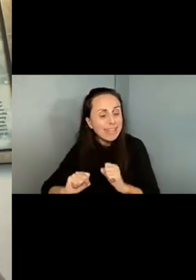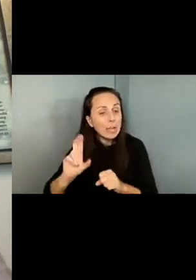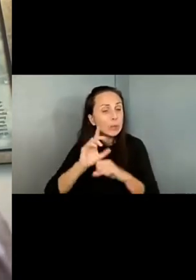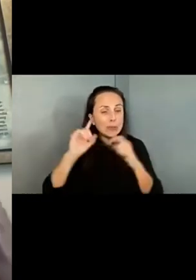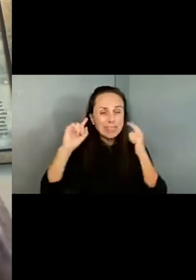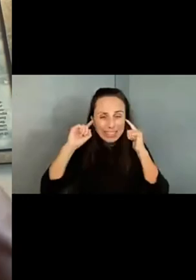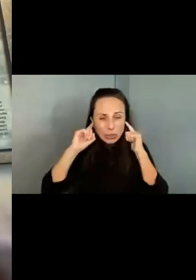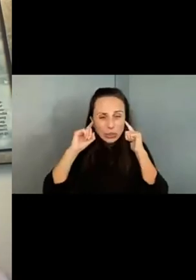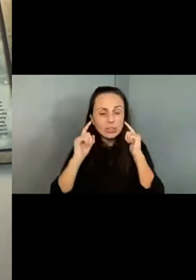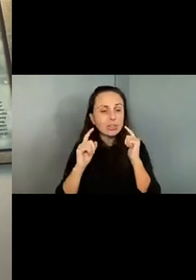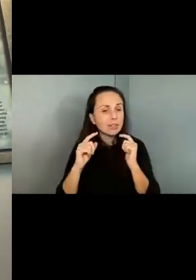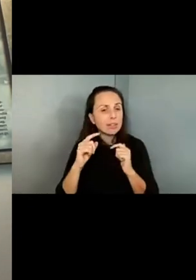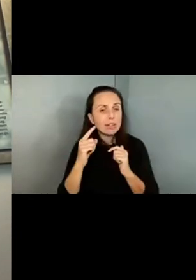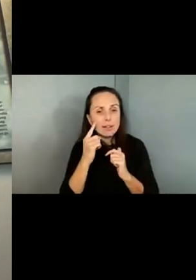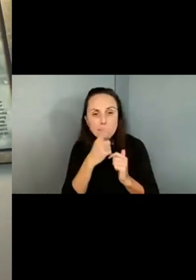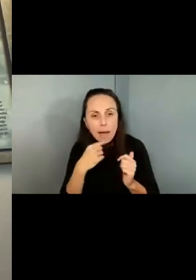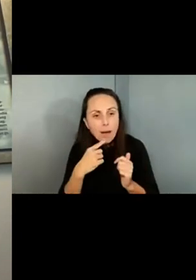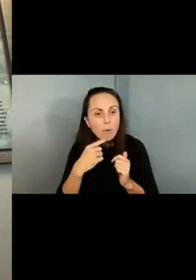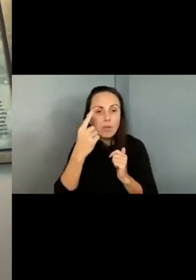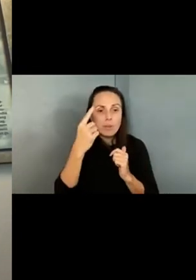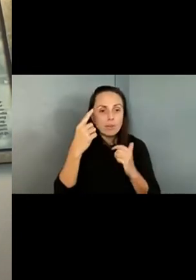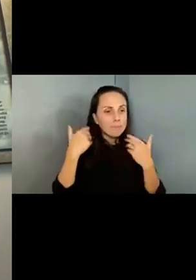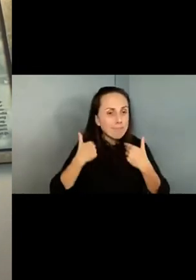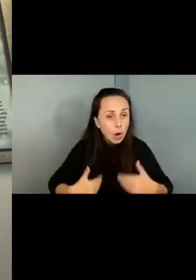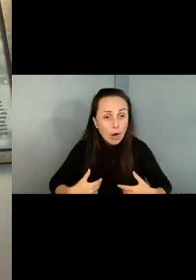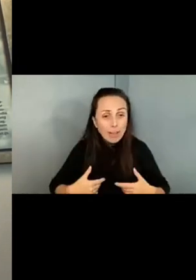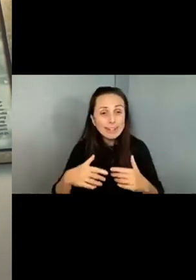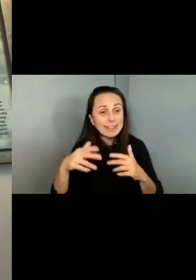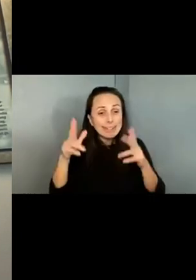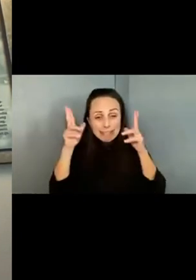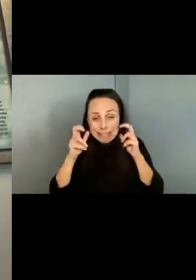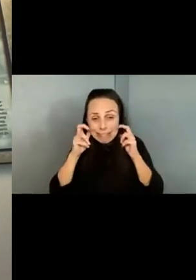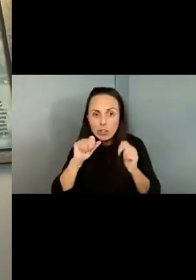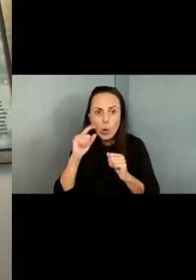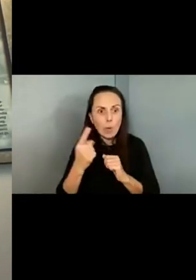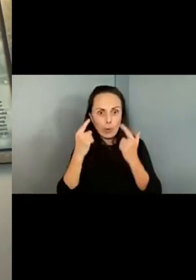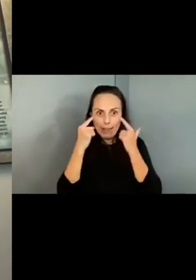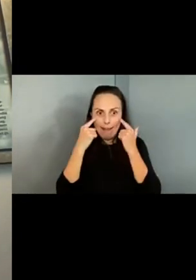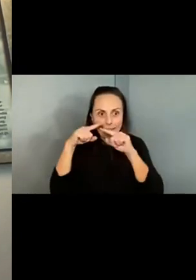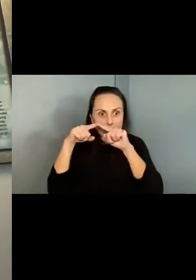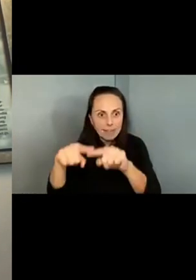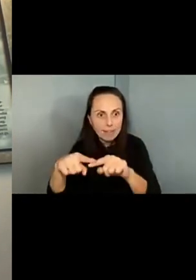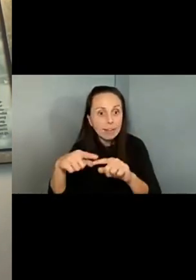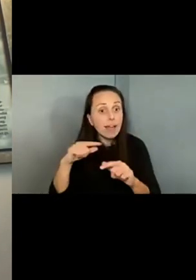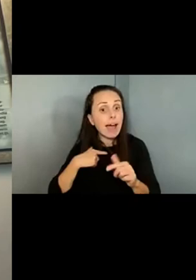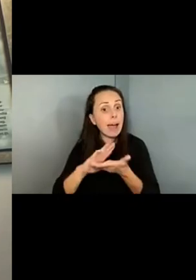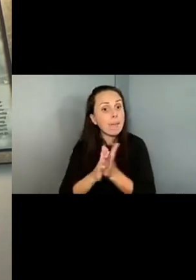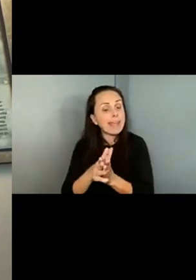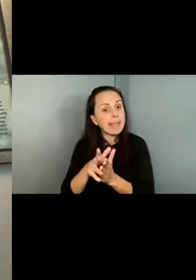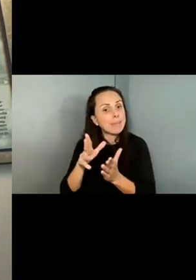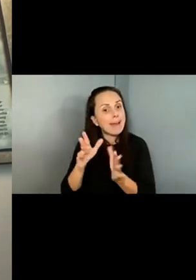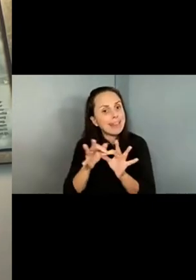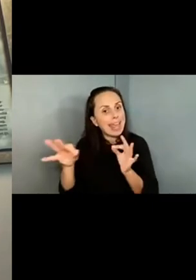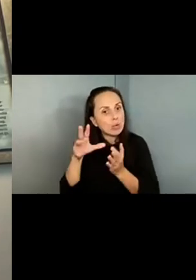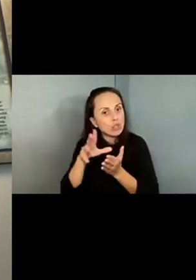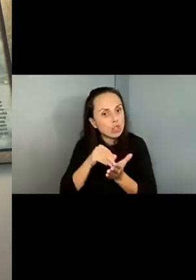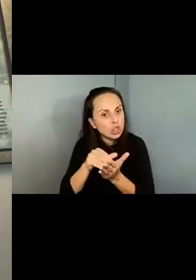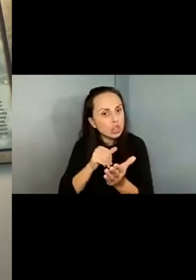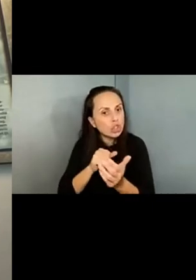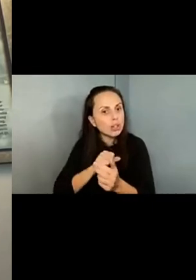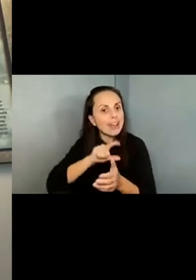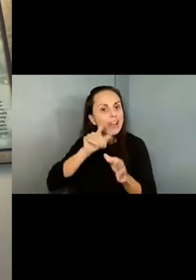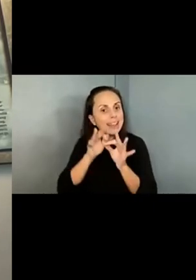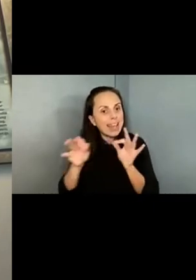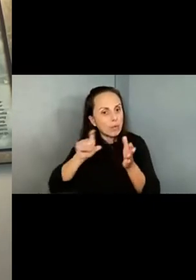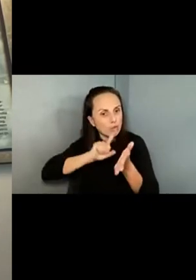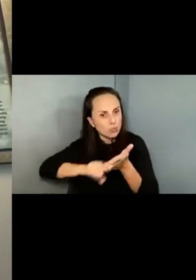my mouth, my mind, and my body to do much of the work and not just my eyes. And so I became a language learner and a language researcher for